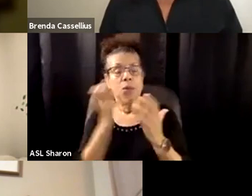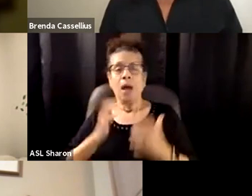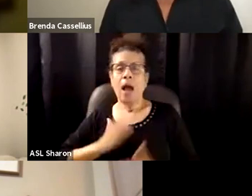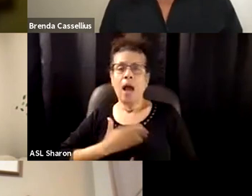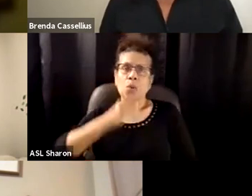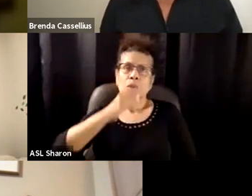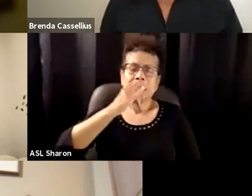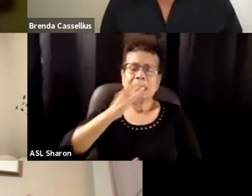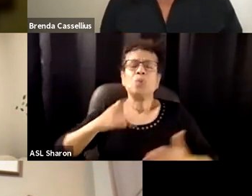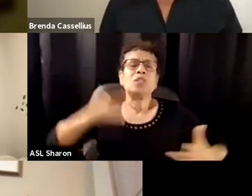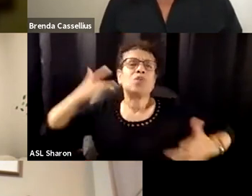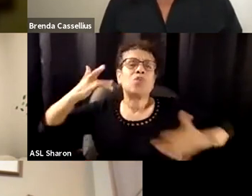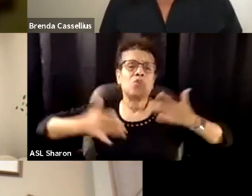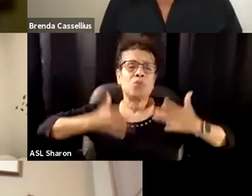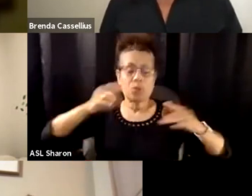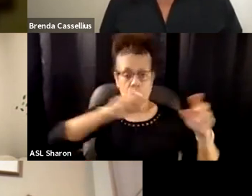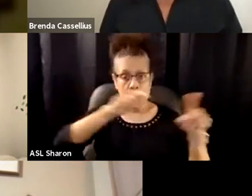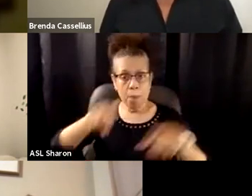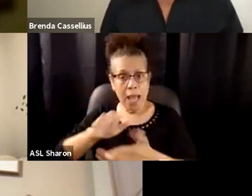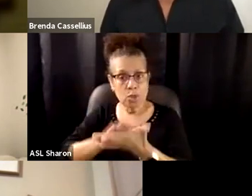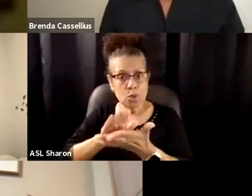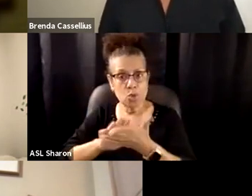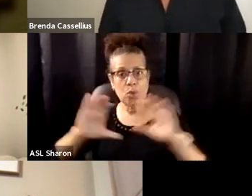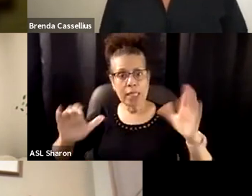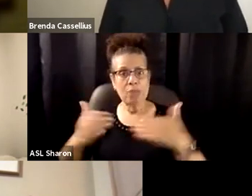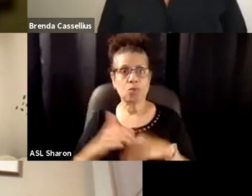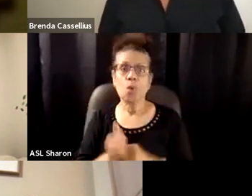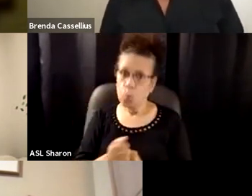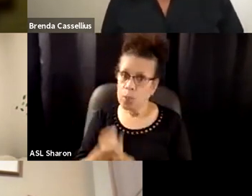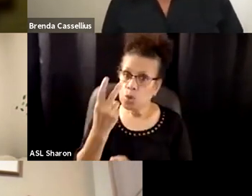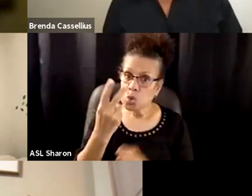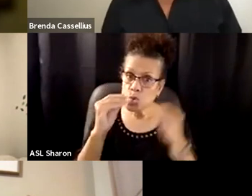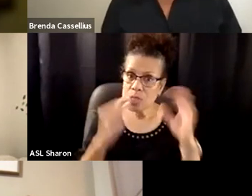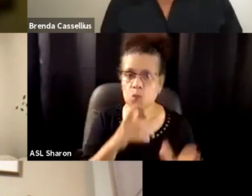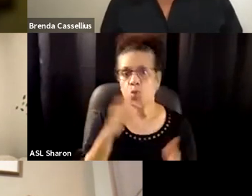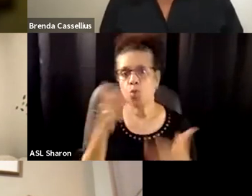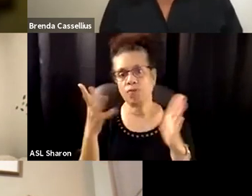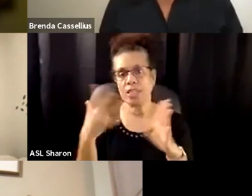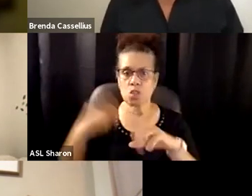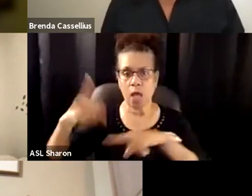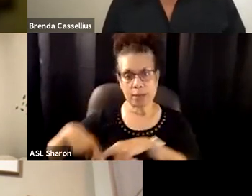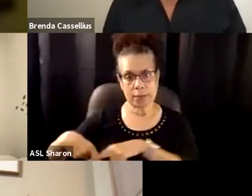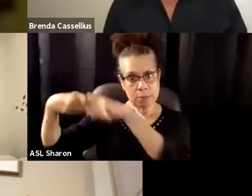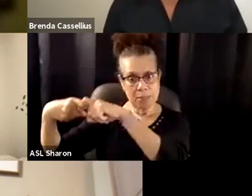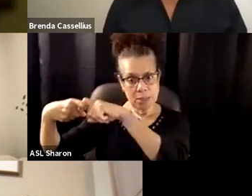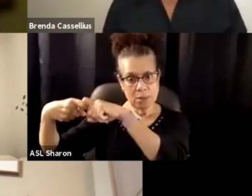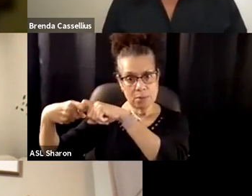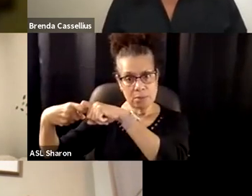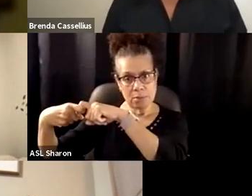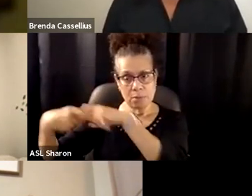was to return to his classroom the classroom of one of these two suspended teachers when schools reopened last year